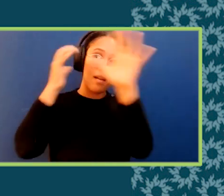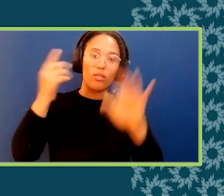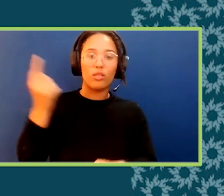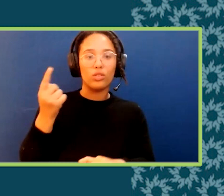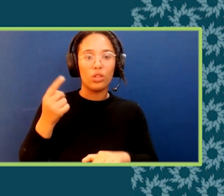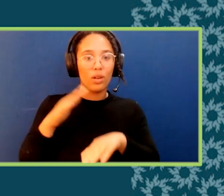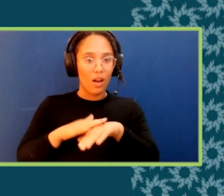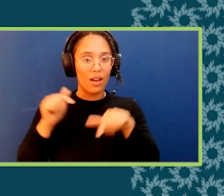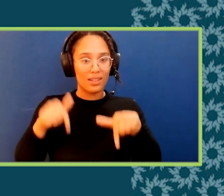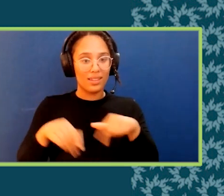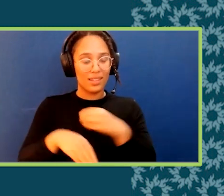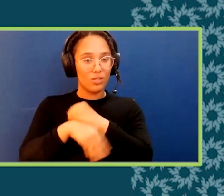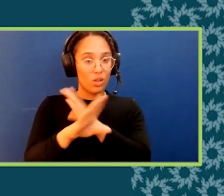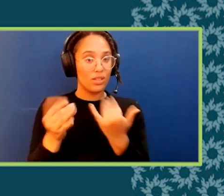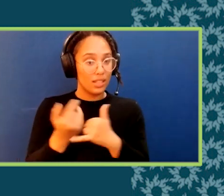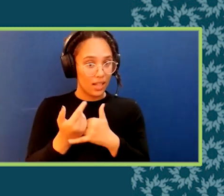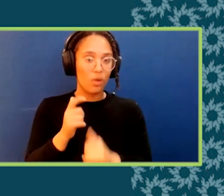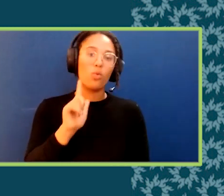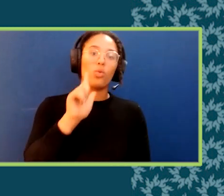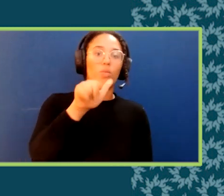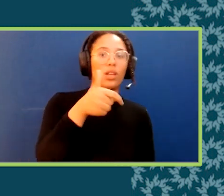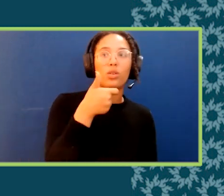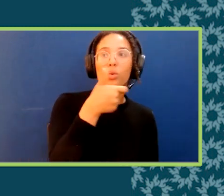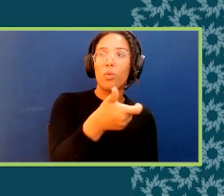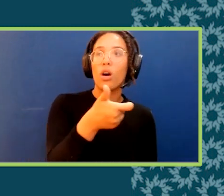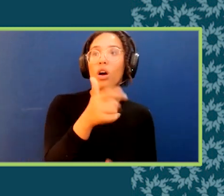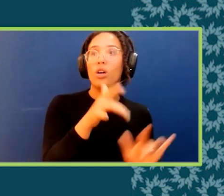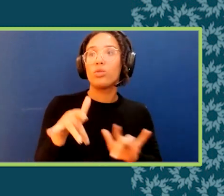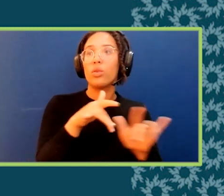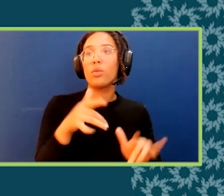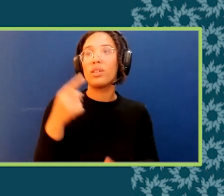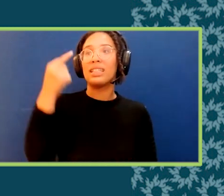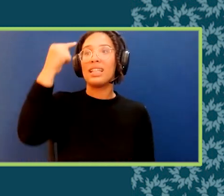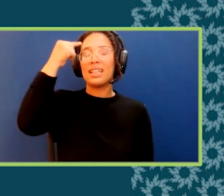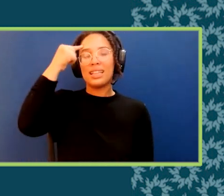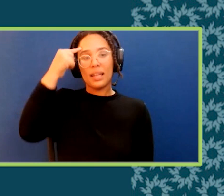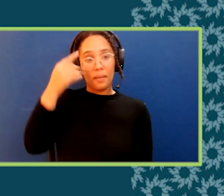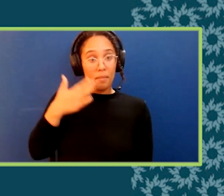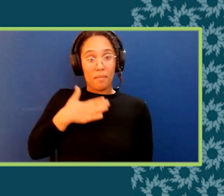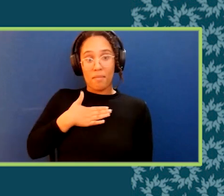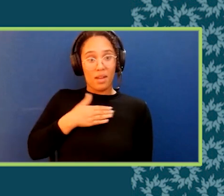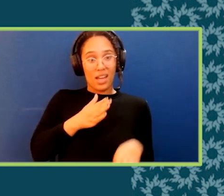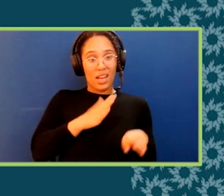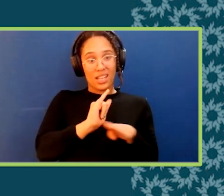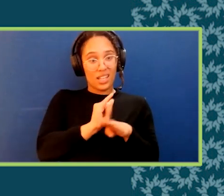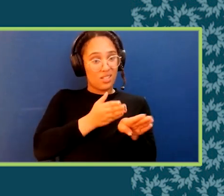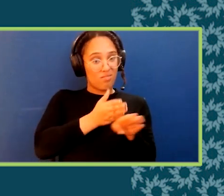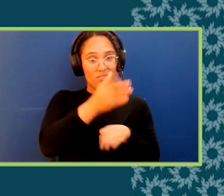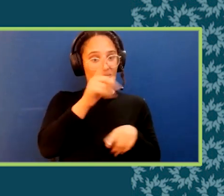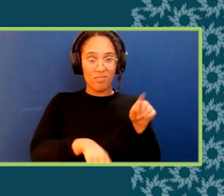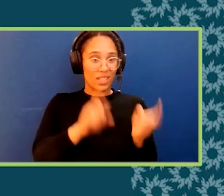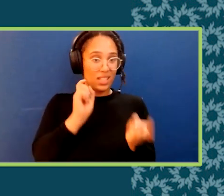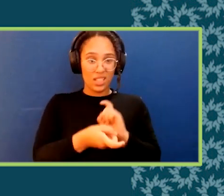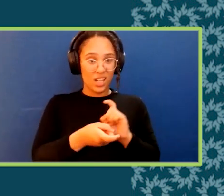watching the recording of this later who's thinking, well, in my industry, we can't change. Business as usual is always going to